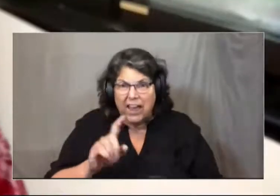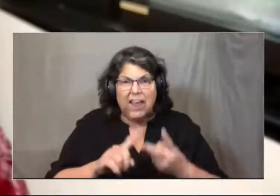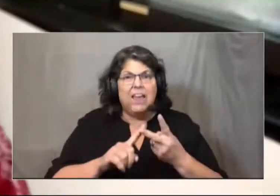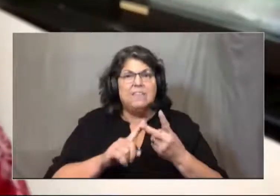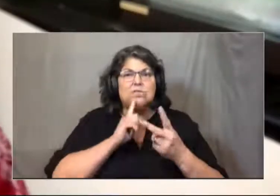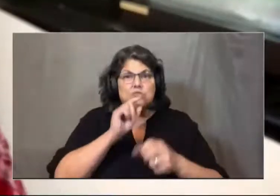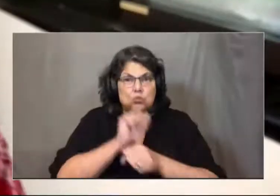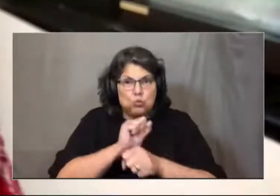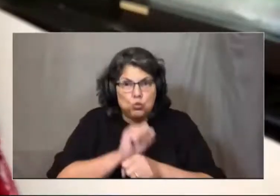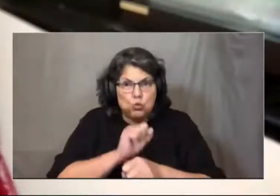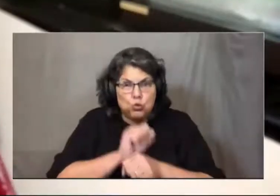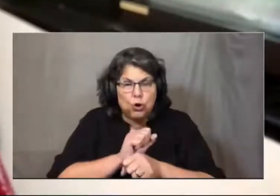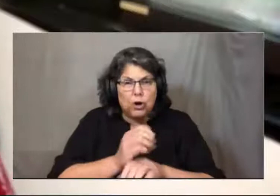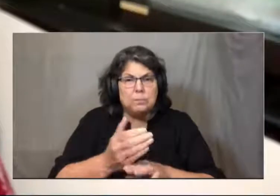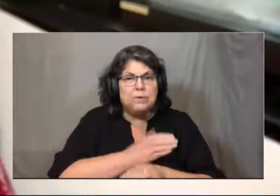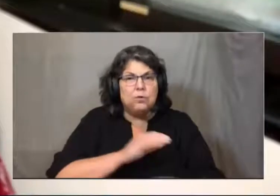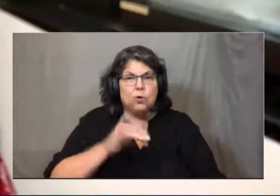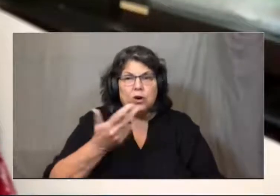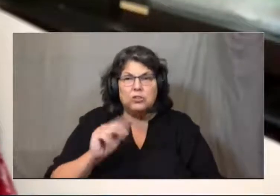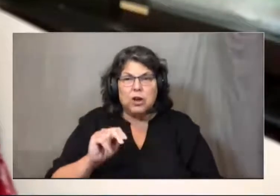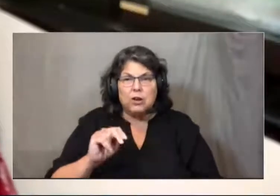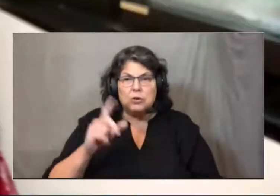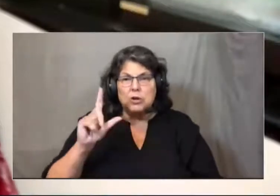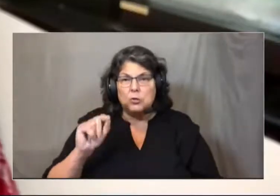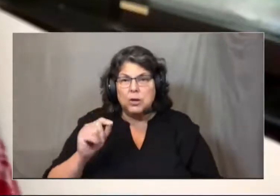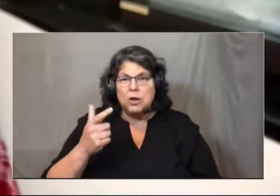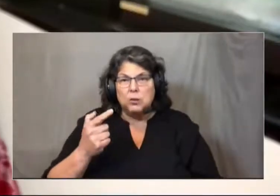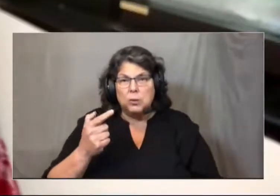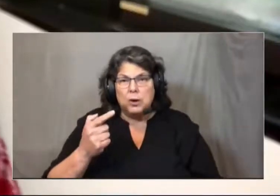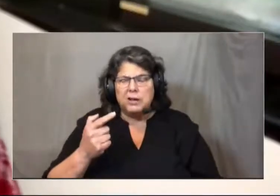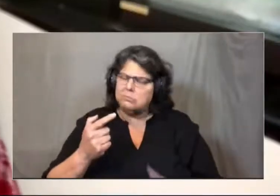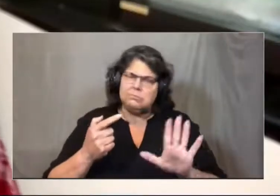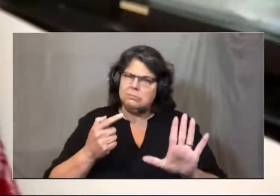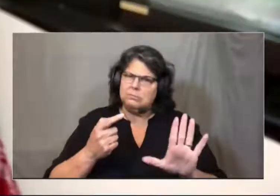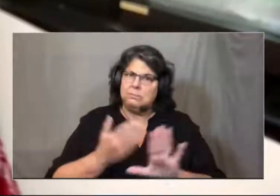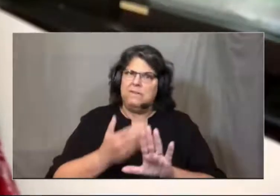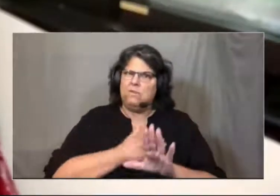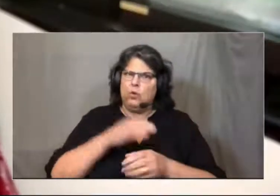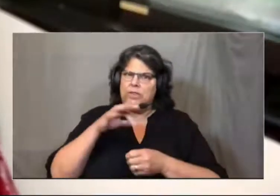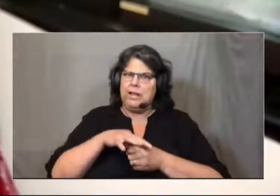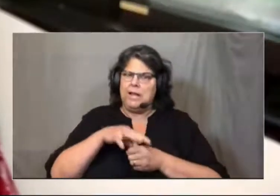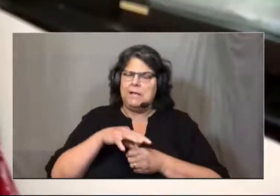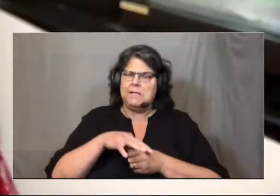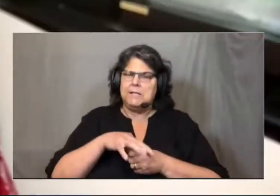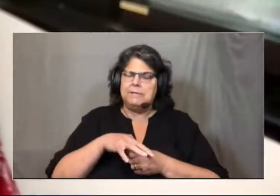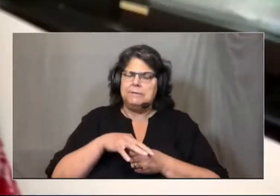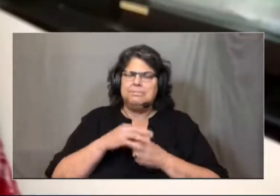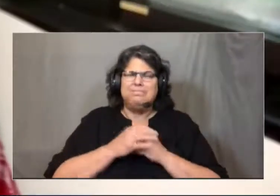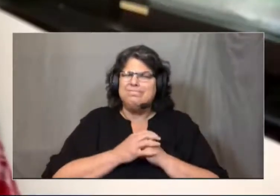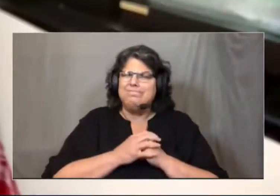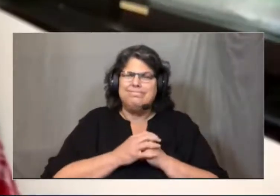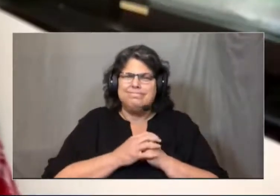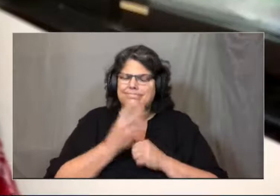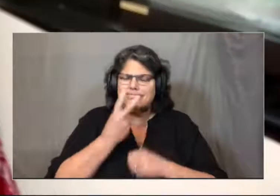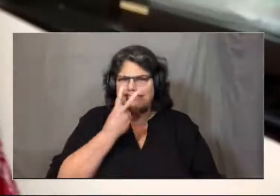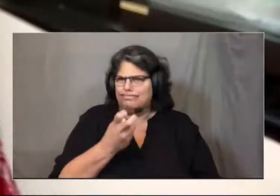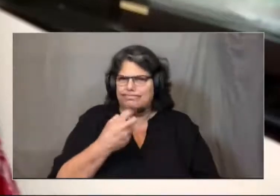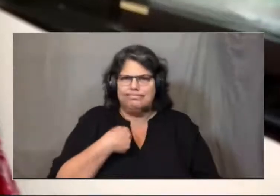before January 2021, let alone before the election, I think is very, very